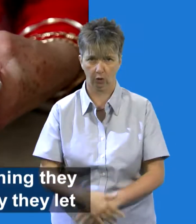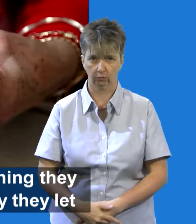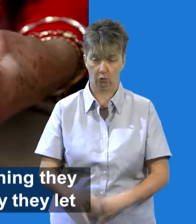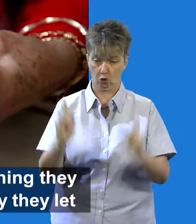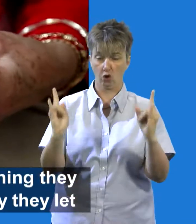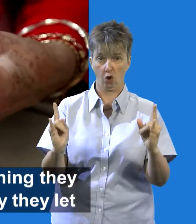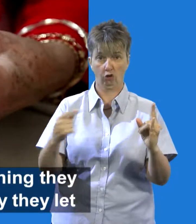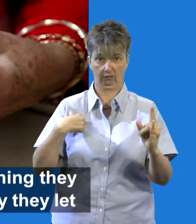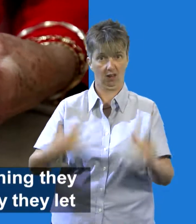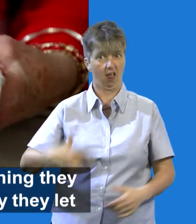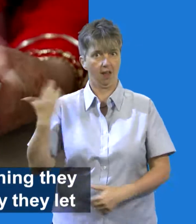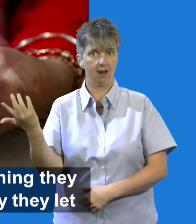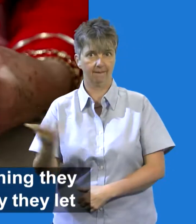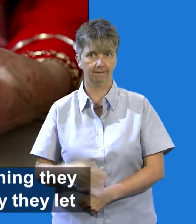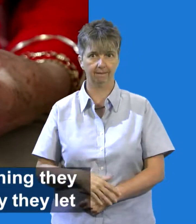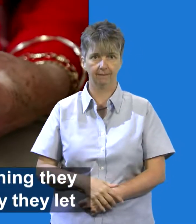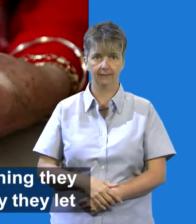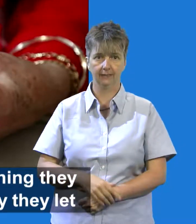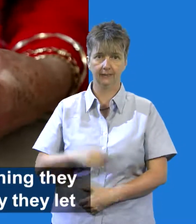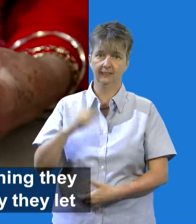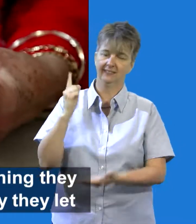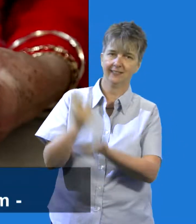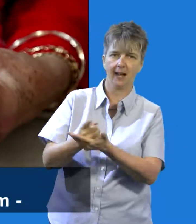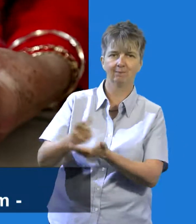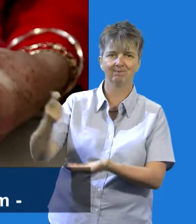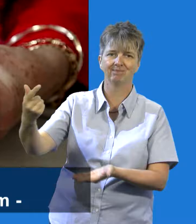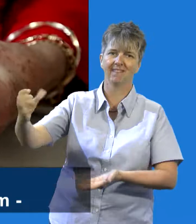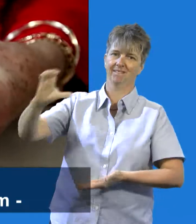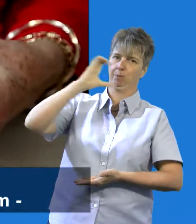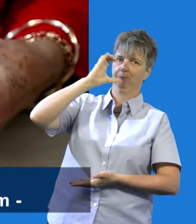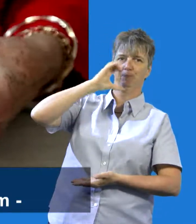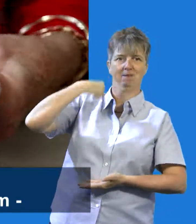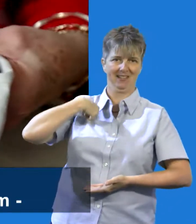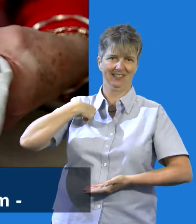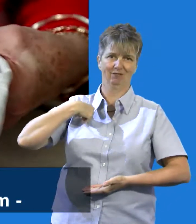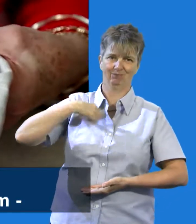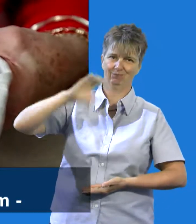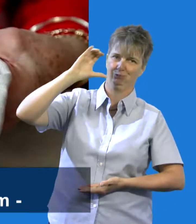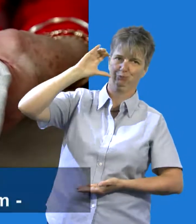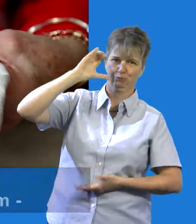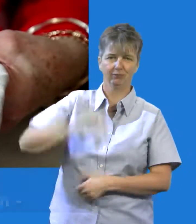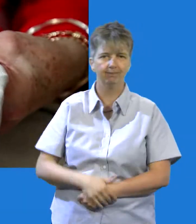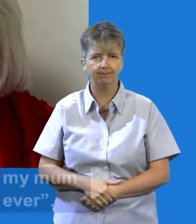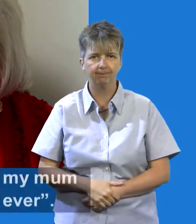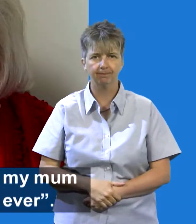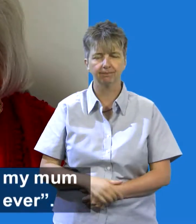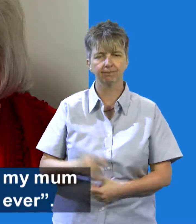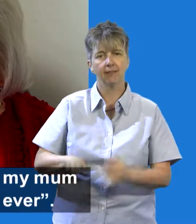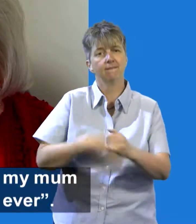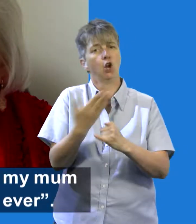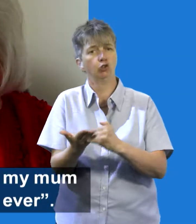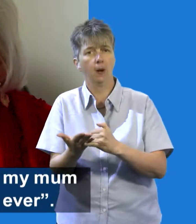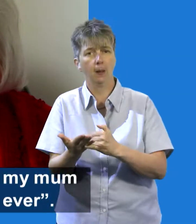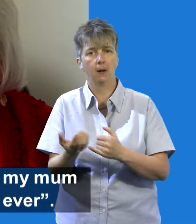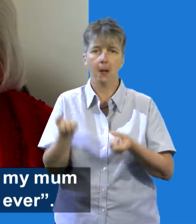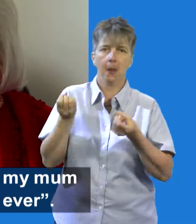Oh, because I was alive in the morning, they decided to feed me, and then eventually they let Mum take me home, but